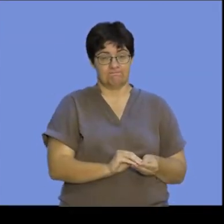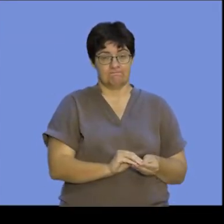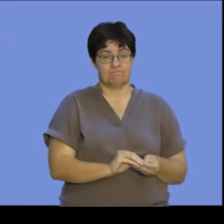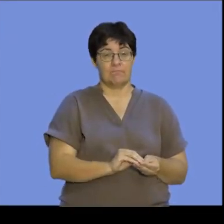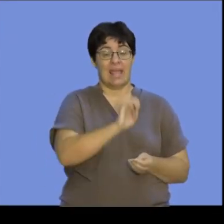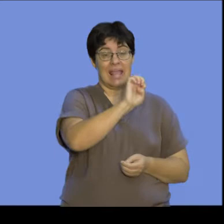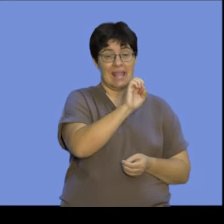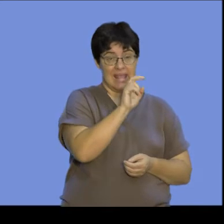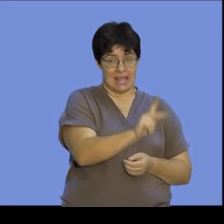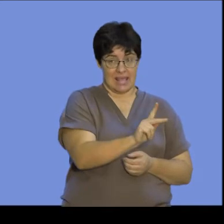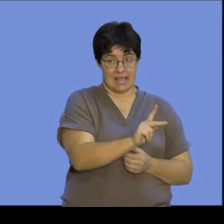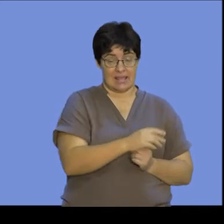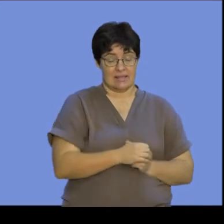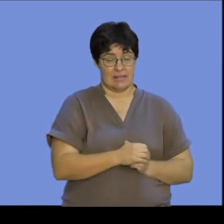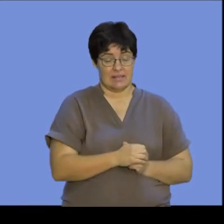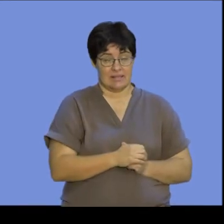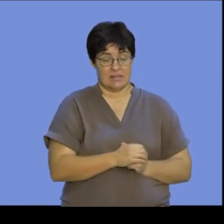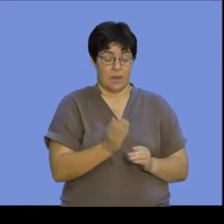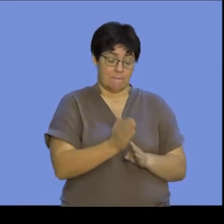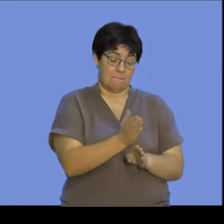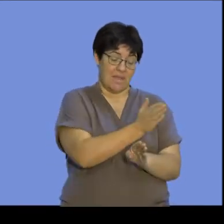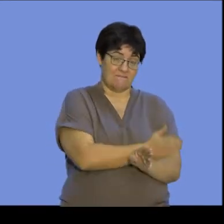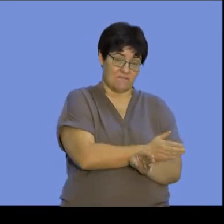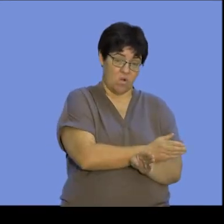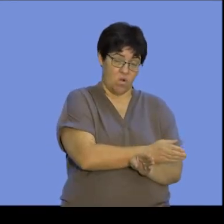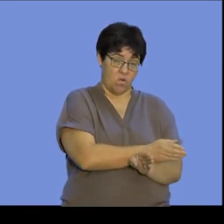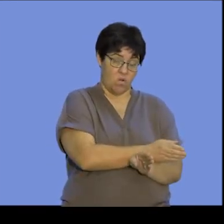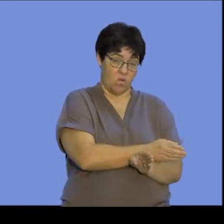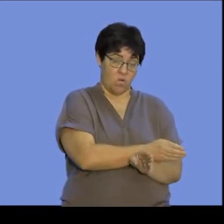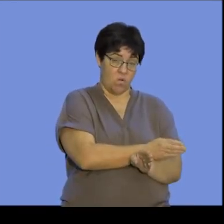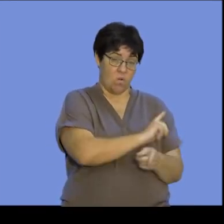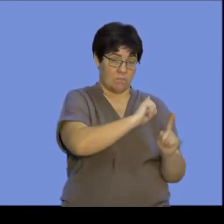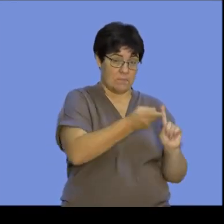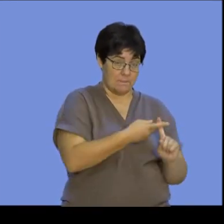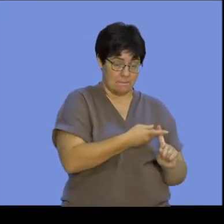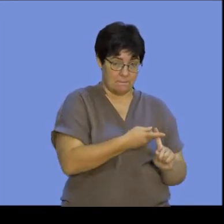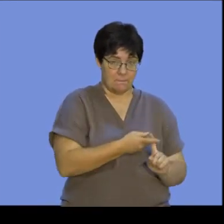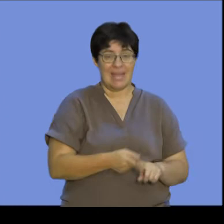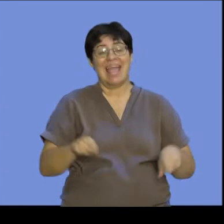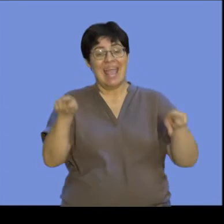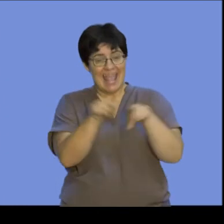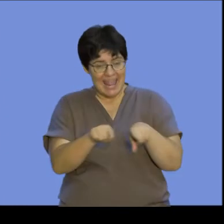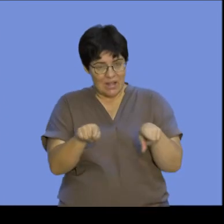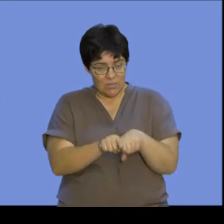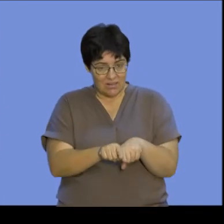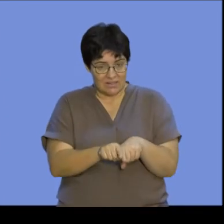kinetic energy before they collide has to be equal